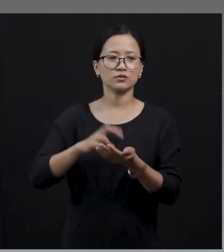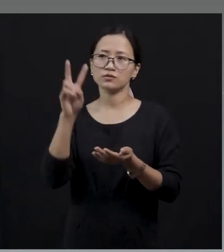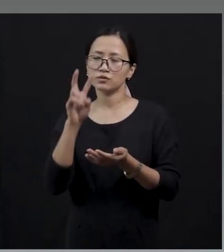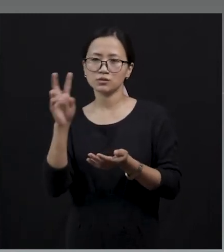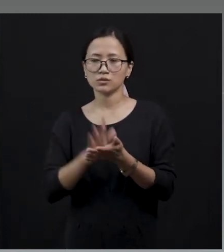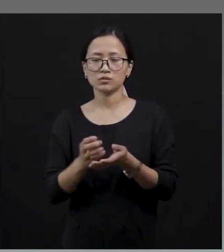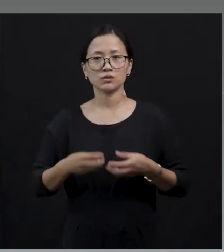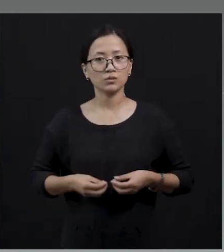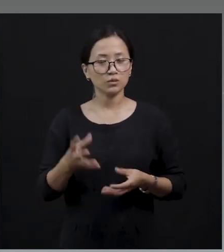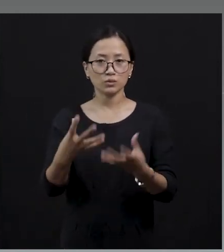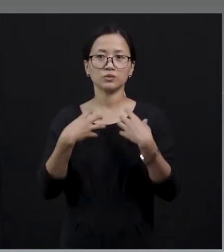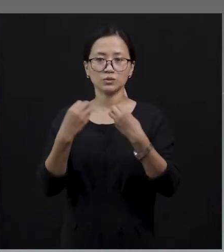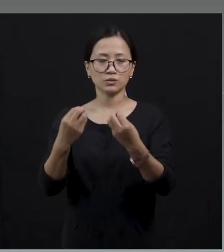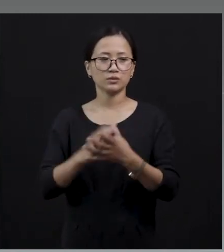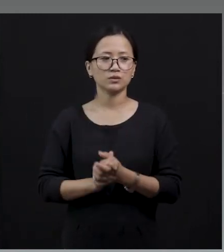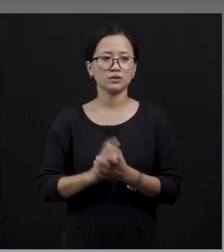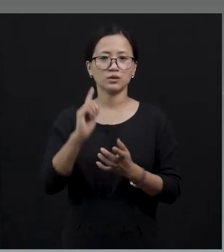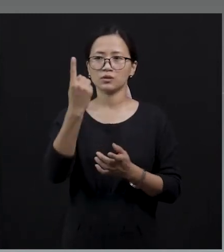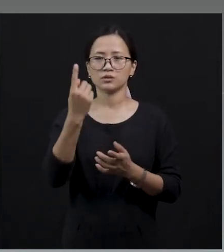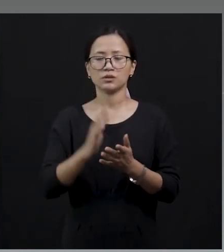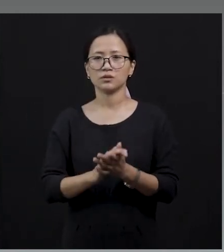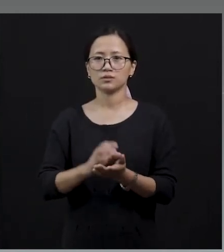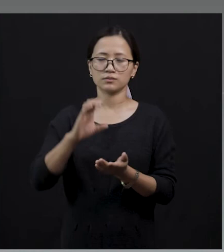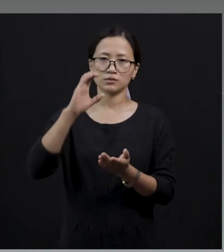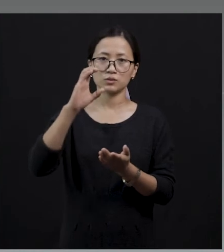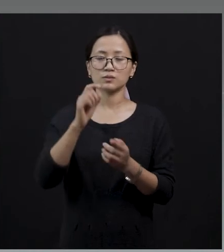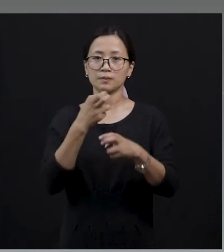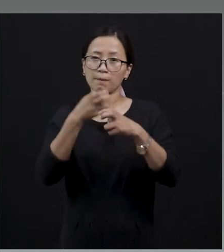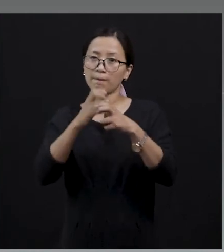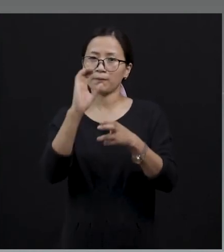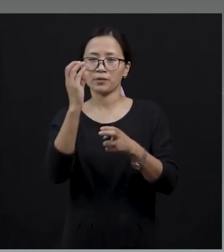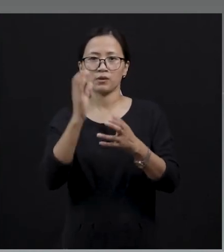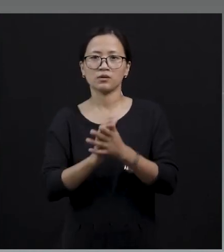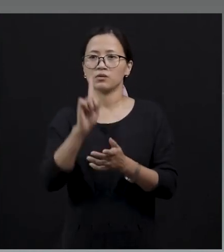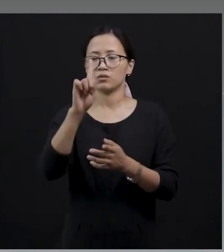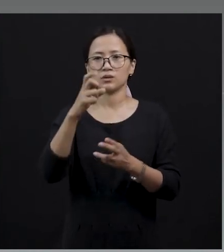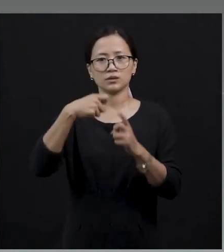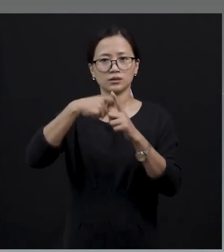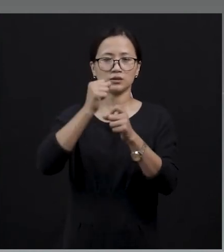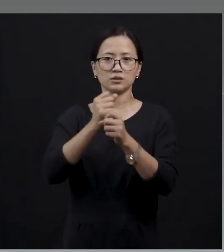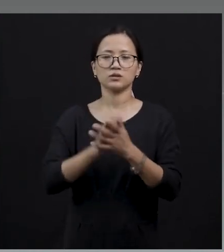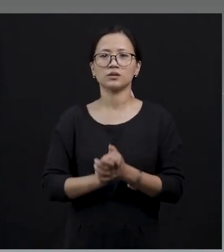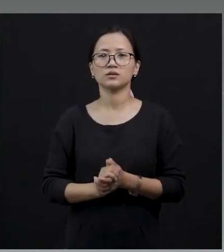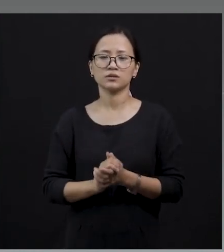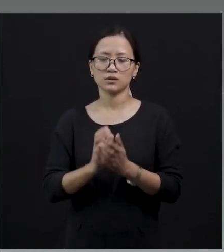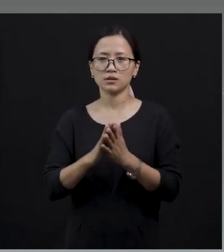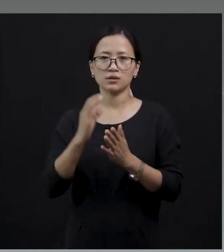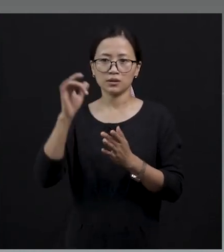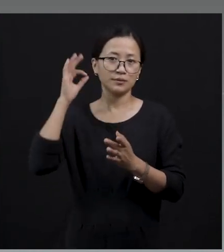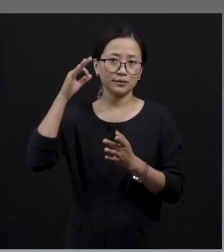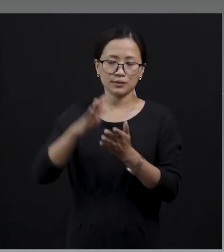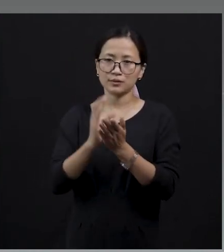picture we can see that the weight is 1 kg and the brinjals are on the other side, and we can see that